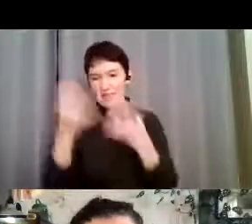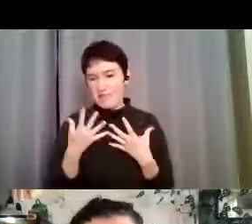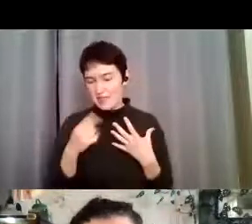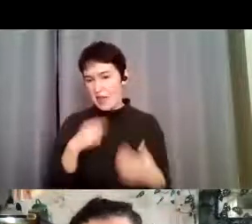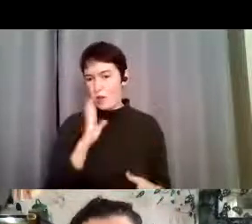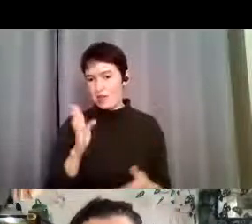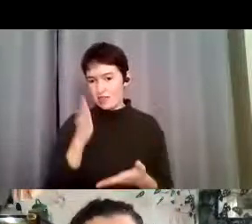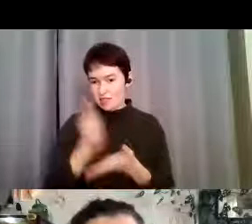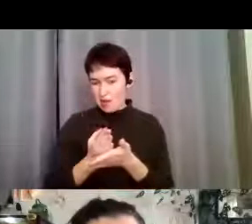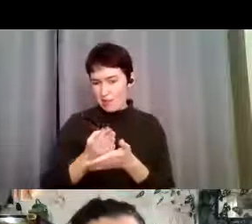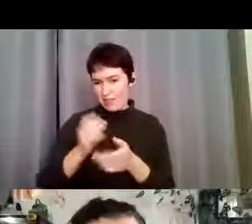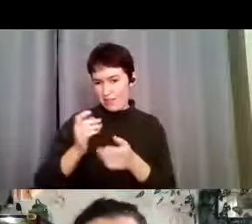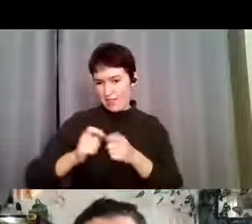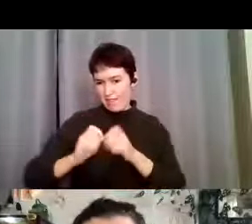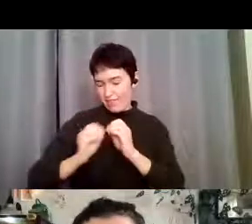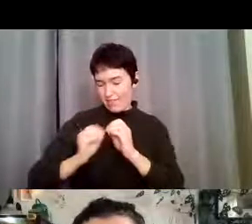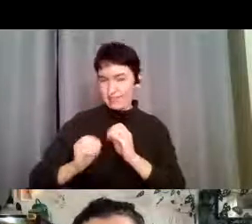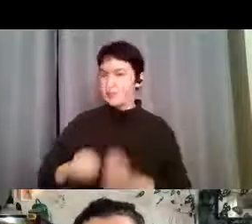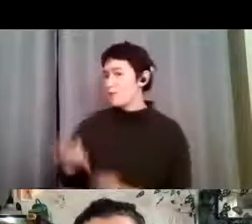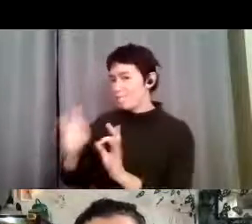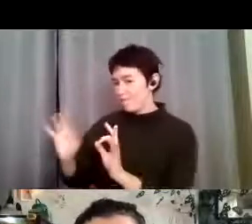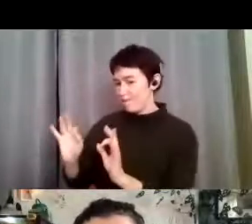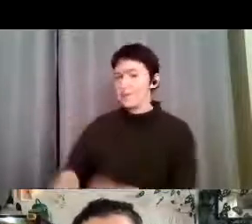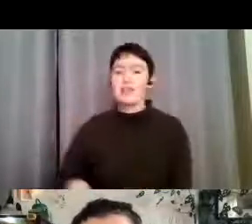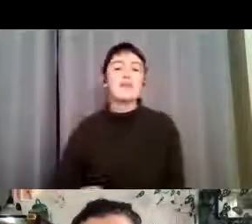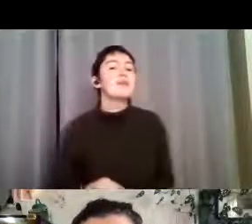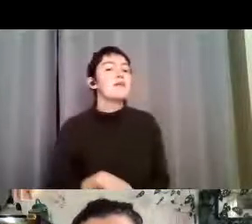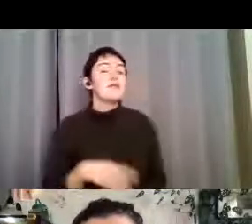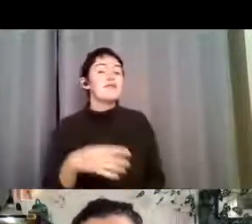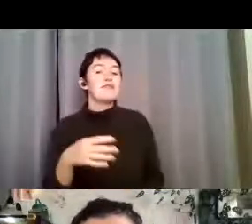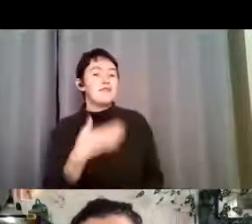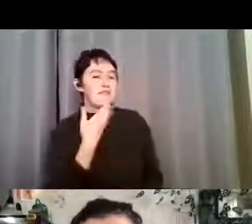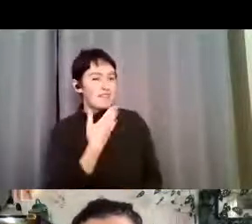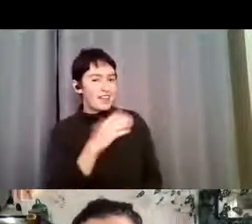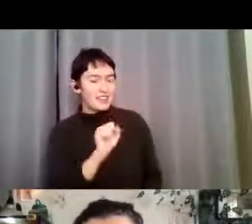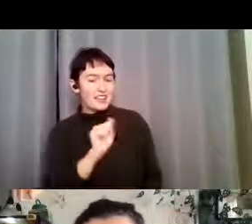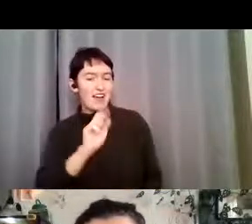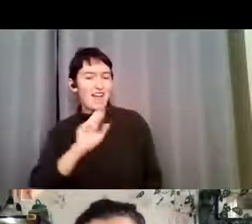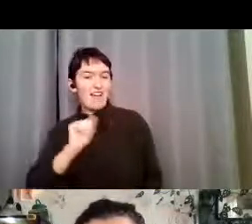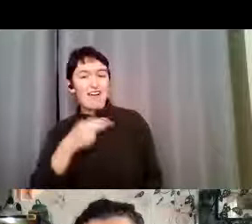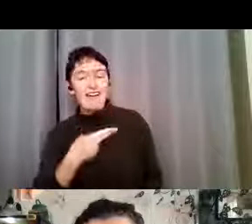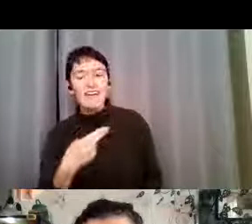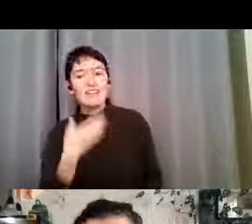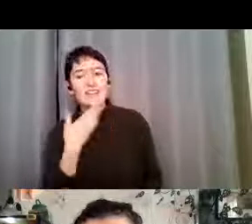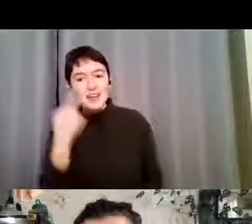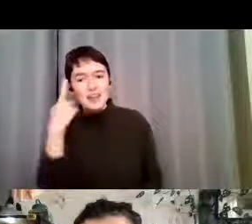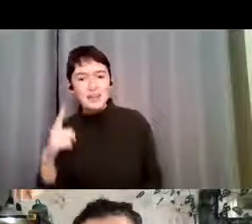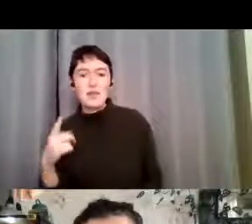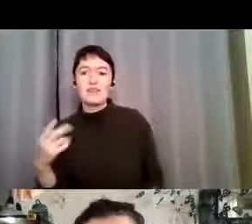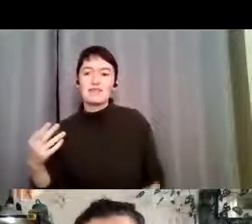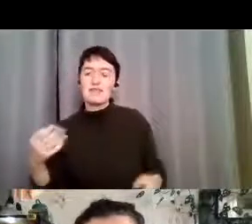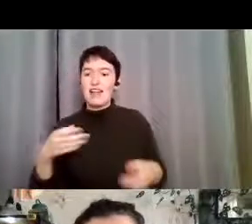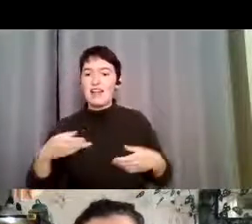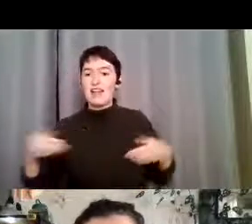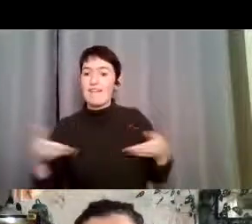will fix my computer. All good. But yeah, thanks, Sarah. So thanks again for having me, and thanks everyone at home and or